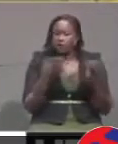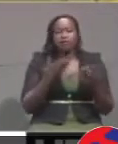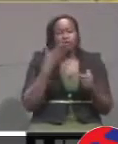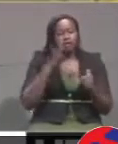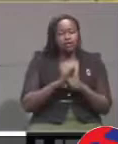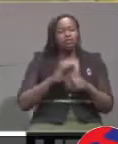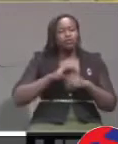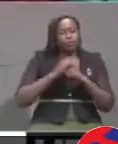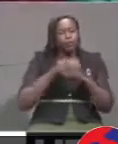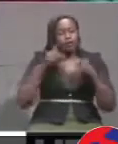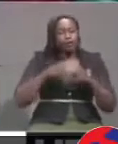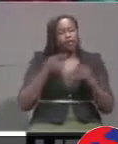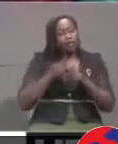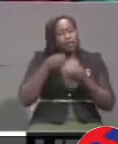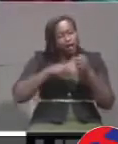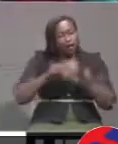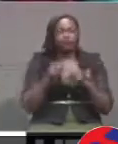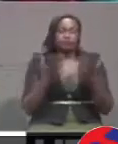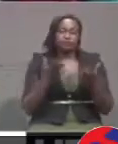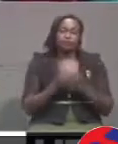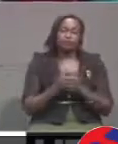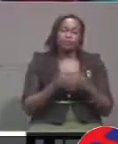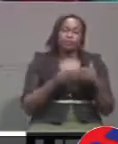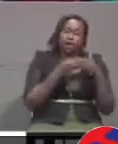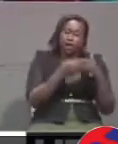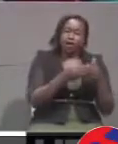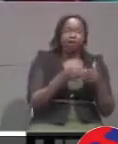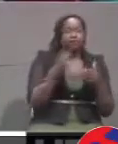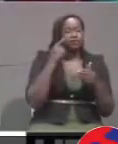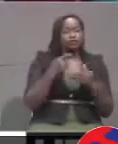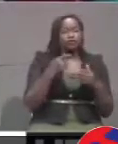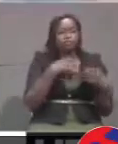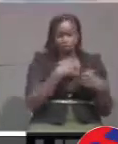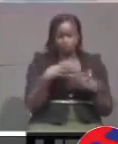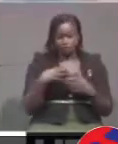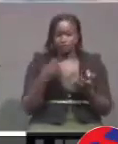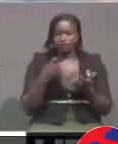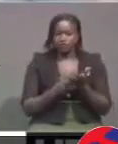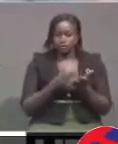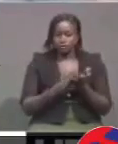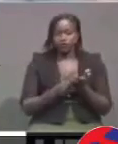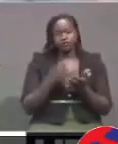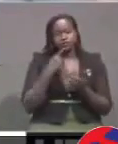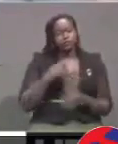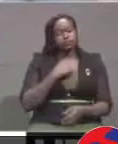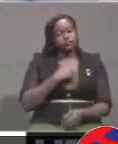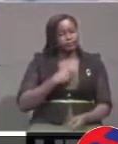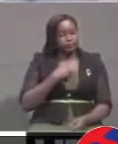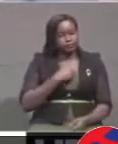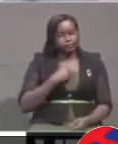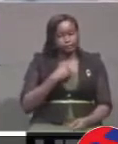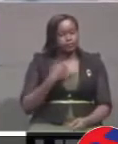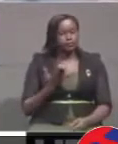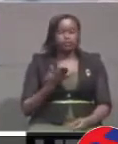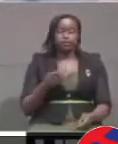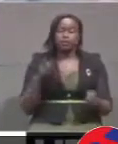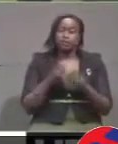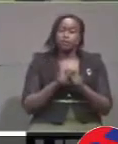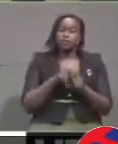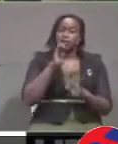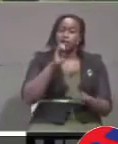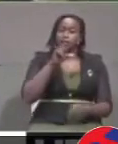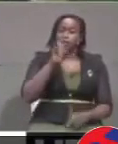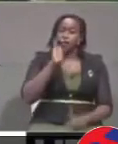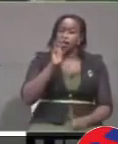maudile. Atitandi kila unu. Ah, kwa risachi yo. Ndi omuchalo yo bako wendi. Biakwa bitia. Biakwa bitia. No,